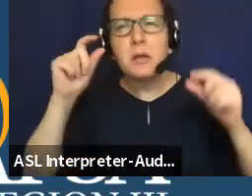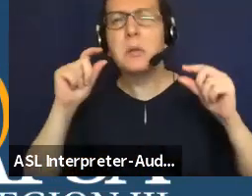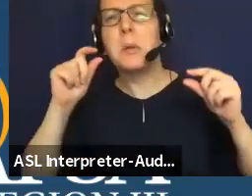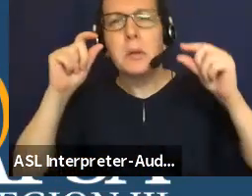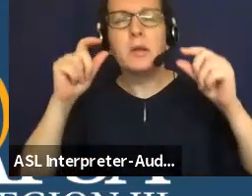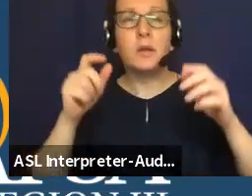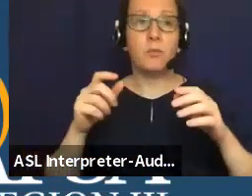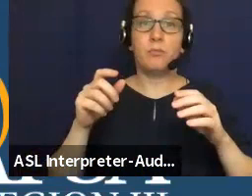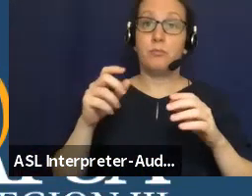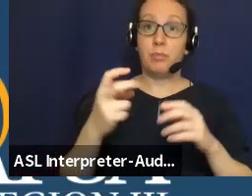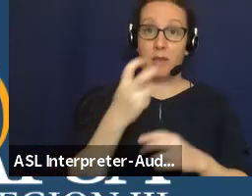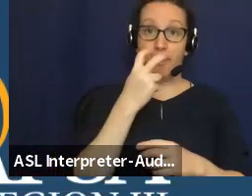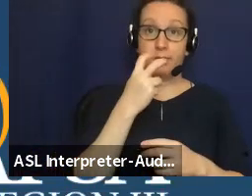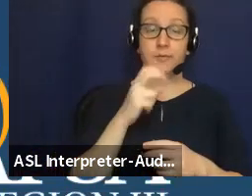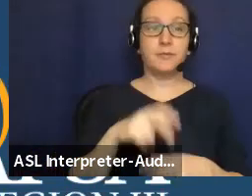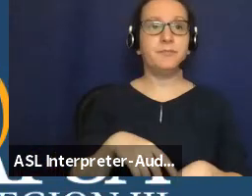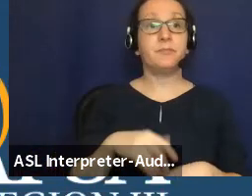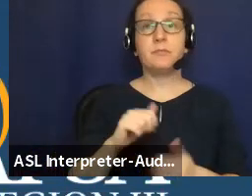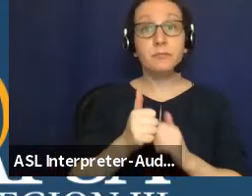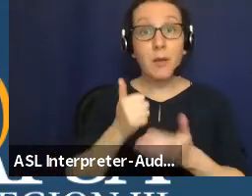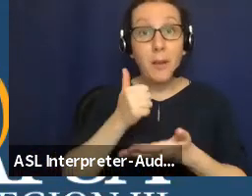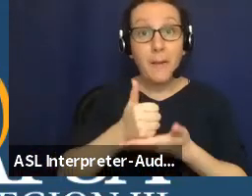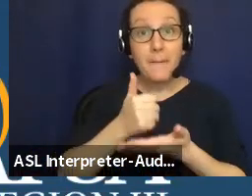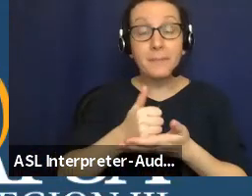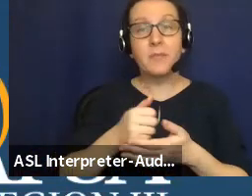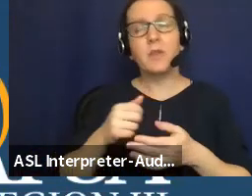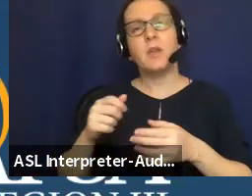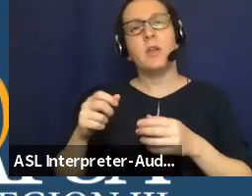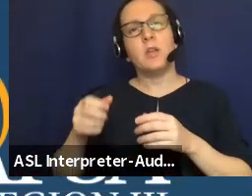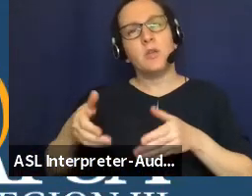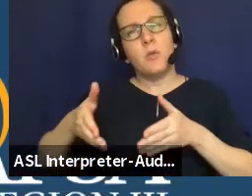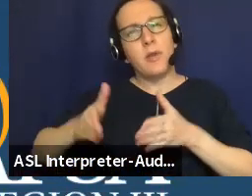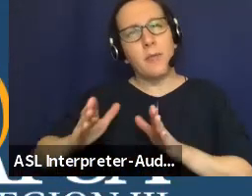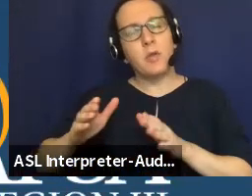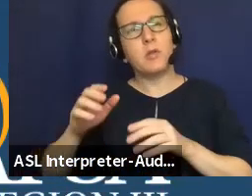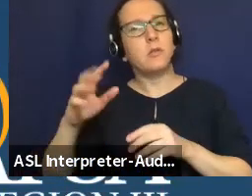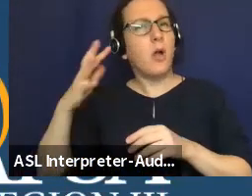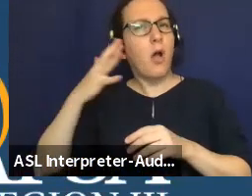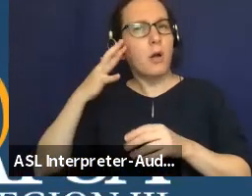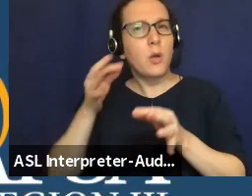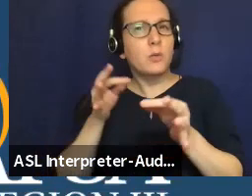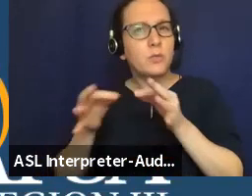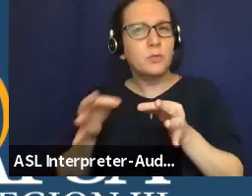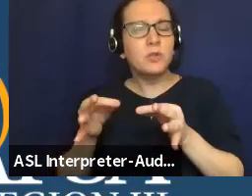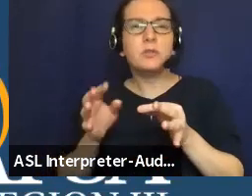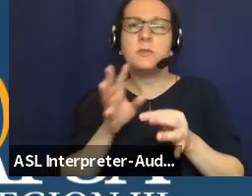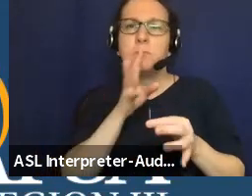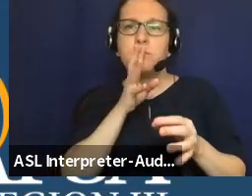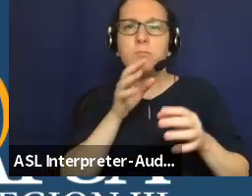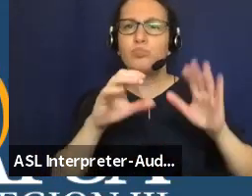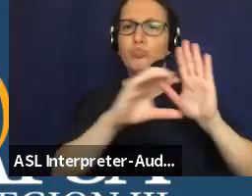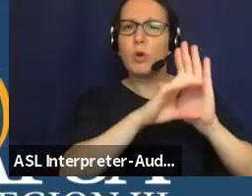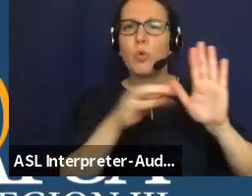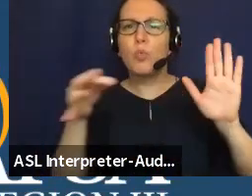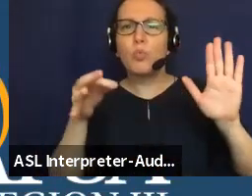group include enabling auto description, silent chat during presentation, reading out loud all chats or